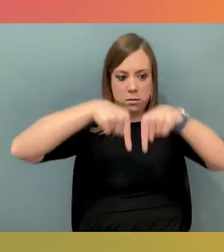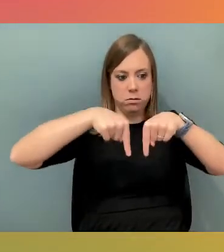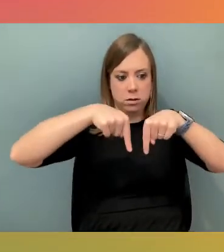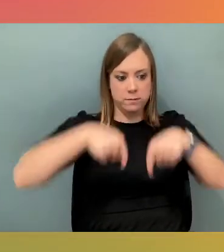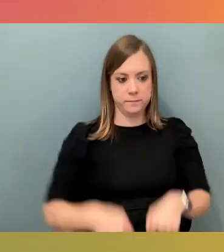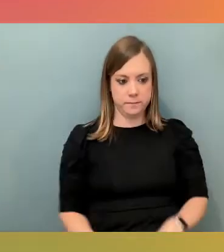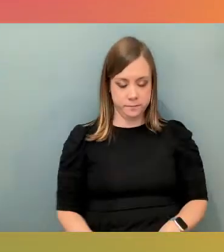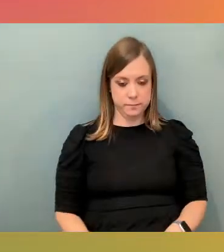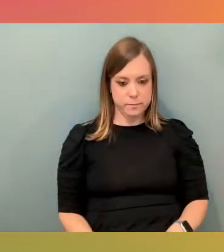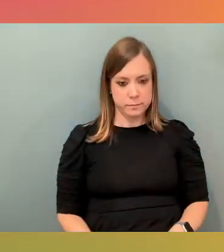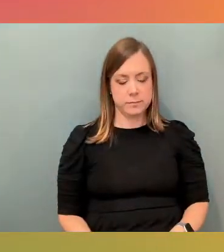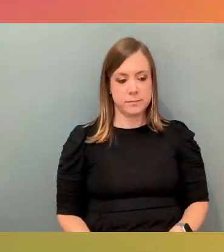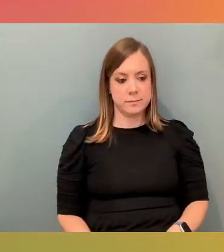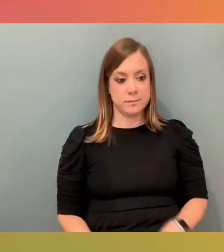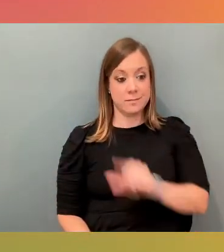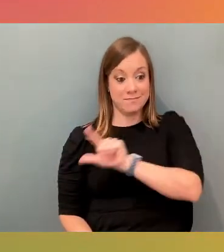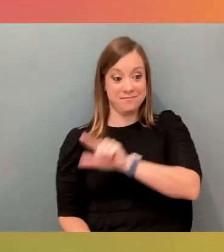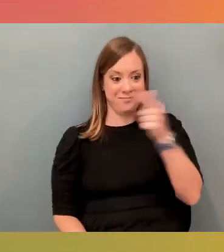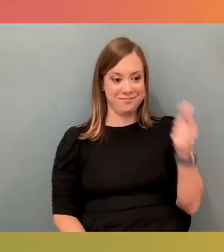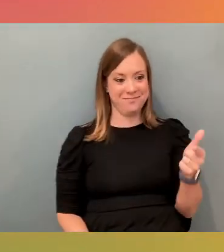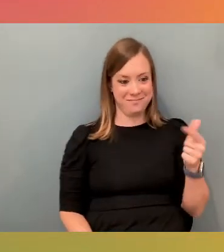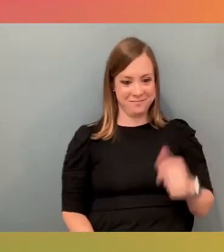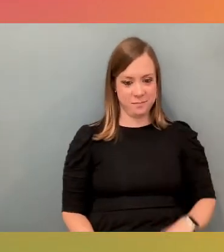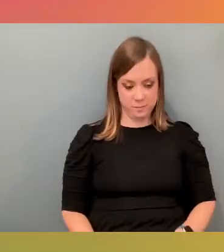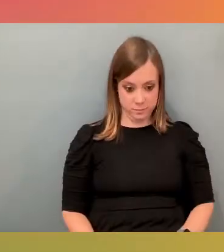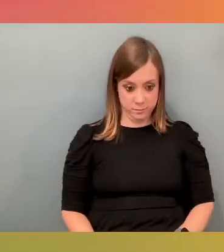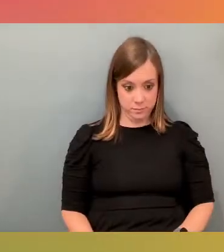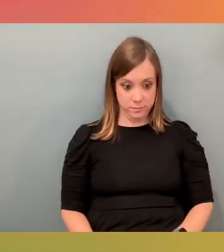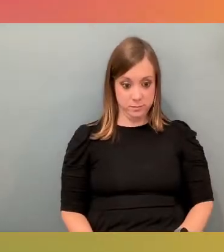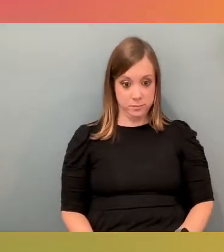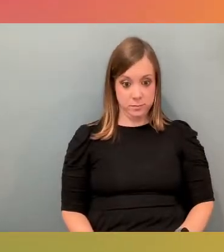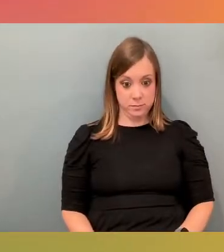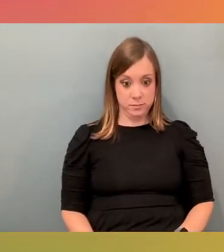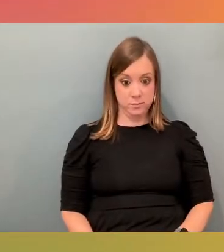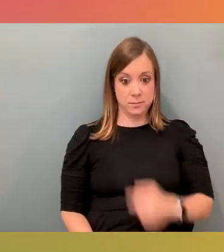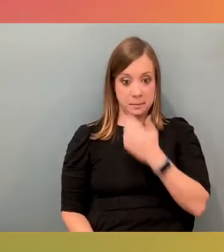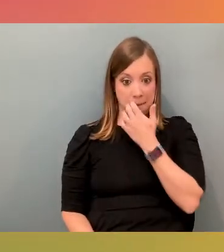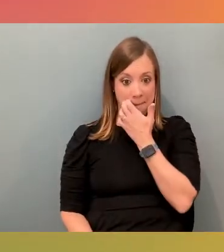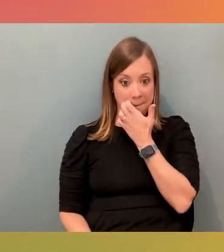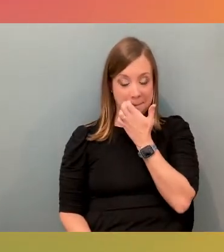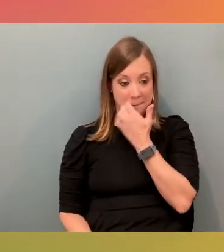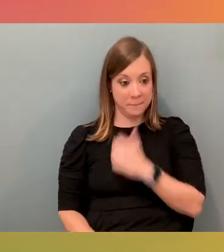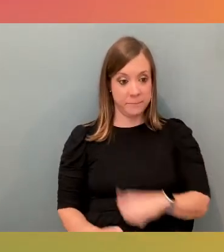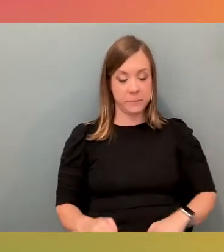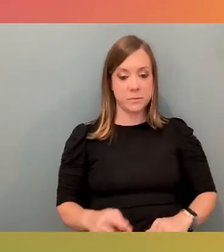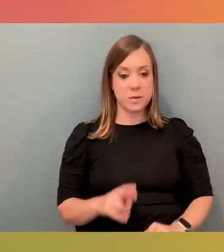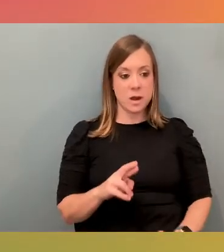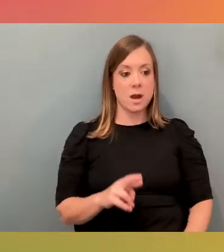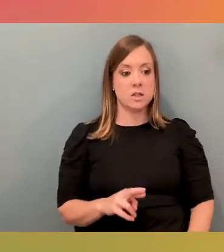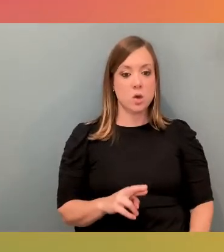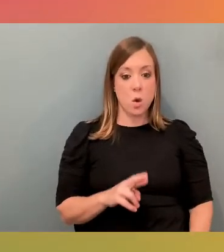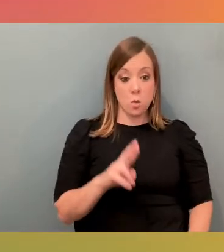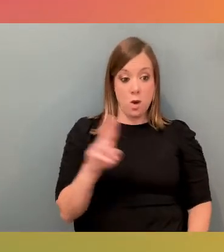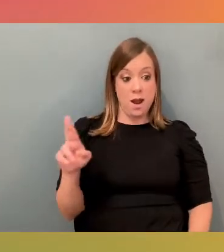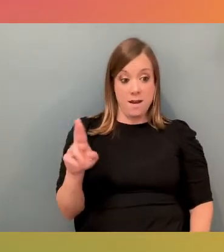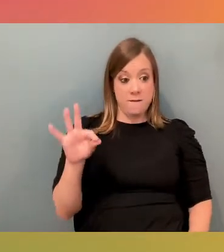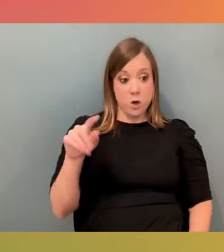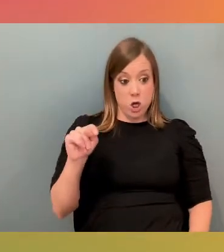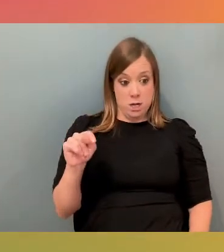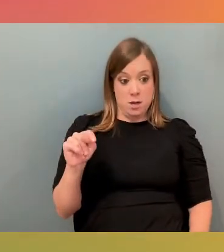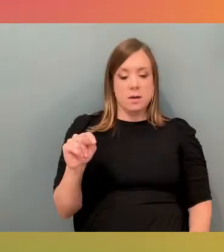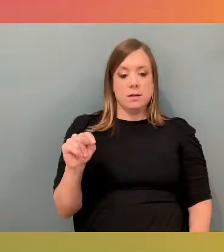release. Let's take that to the other side. So shifting into that right foot. Take your time, really root